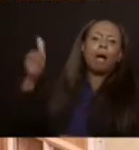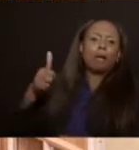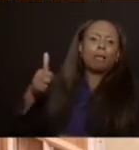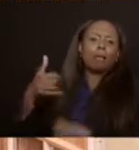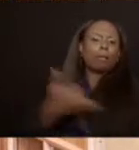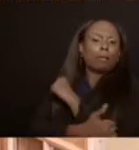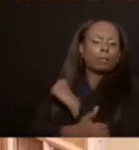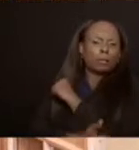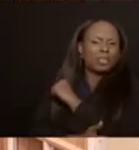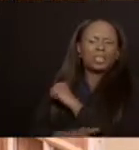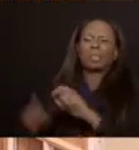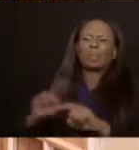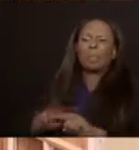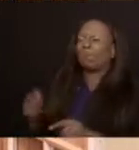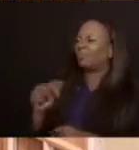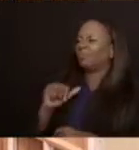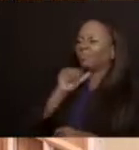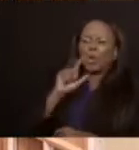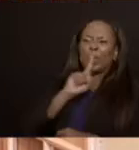been